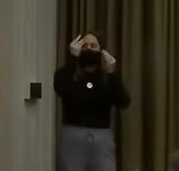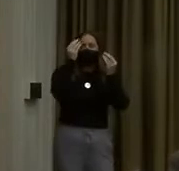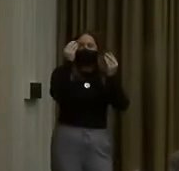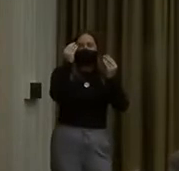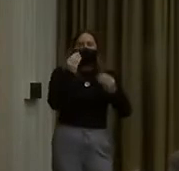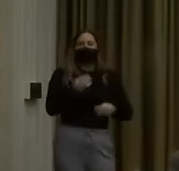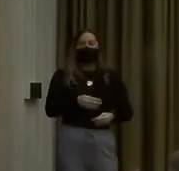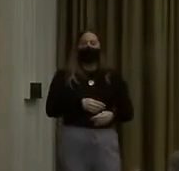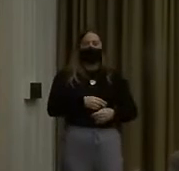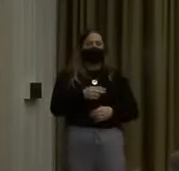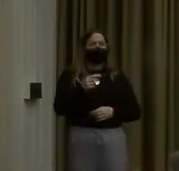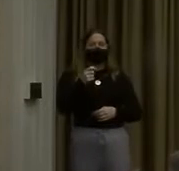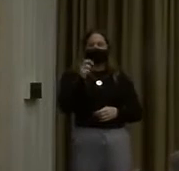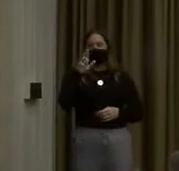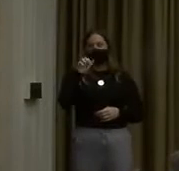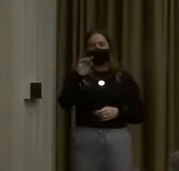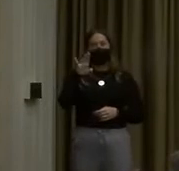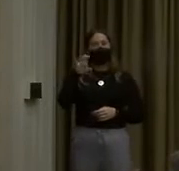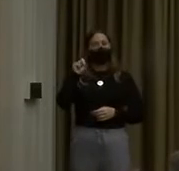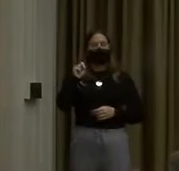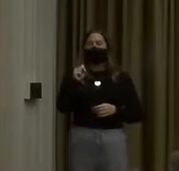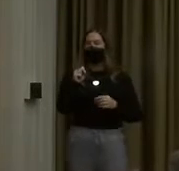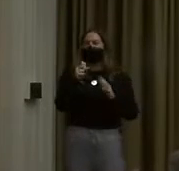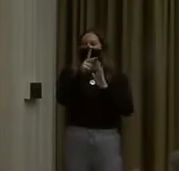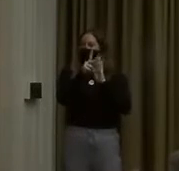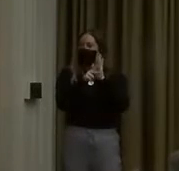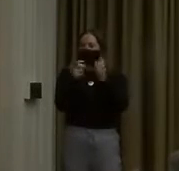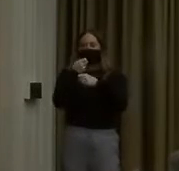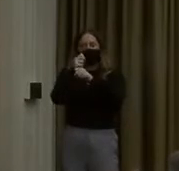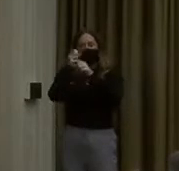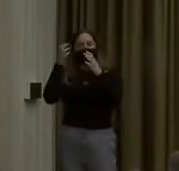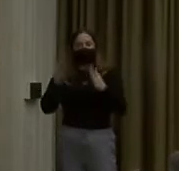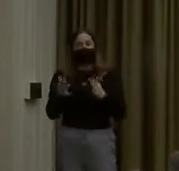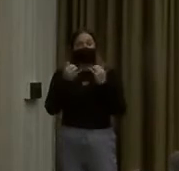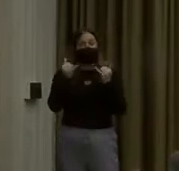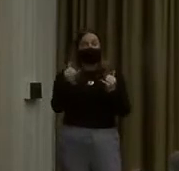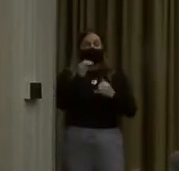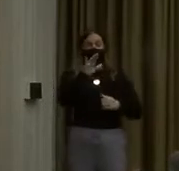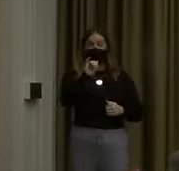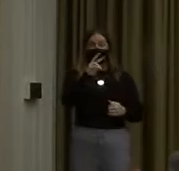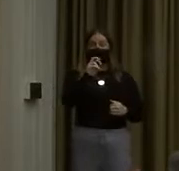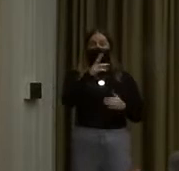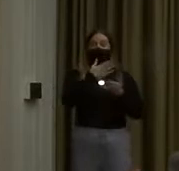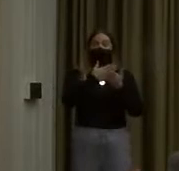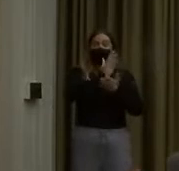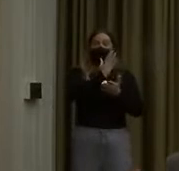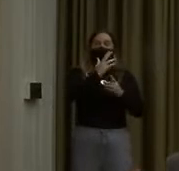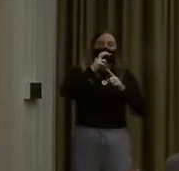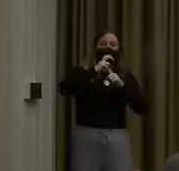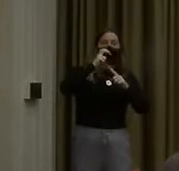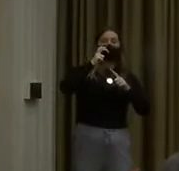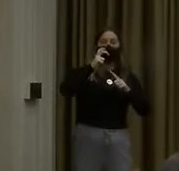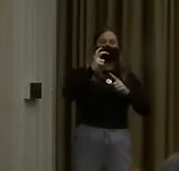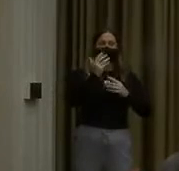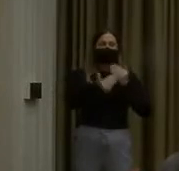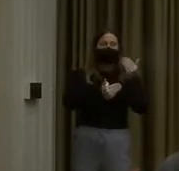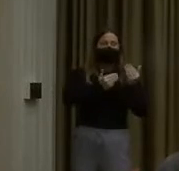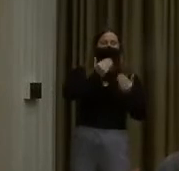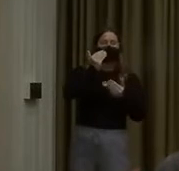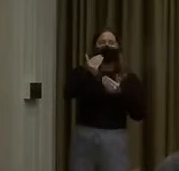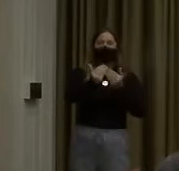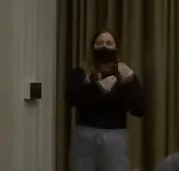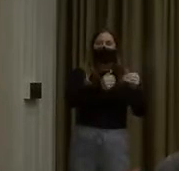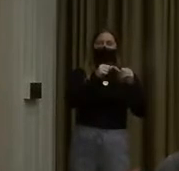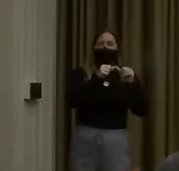racist policymakers. Because now, again, these civil rights champions are making headway and saying, wait a second,